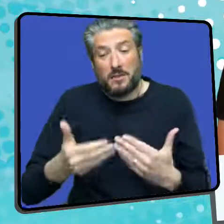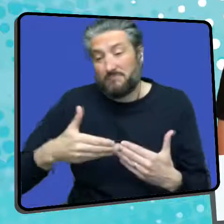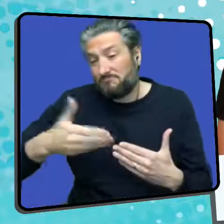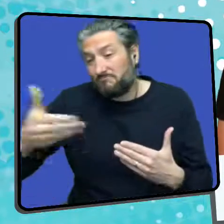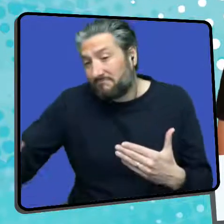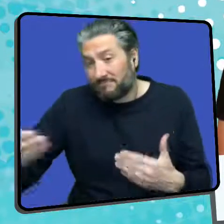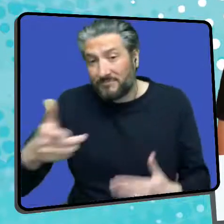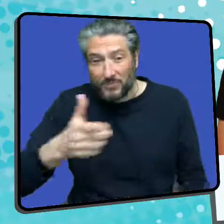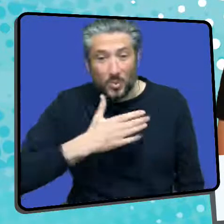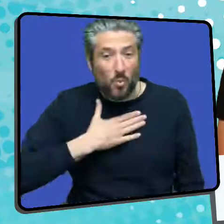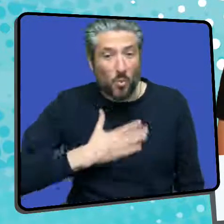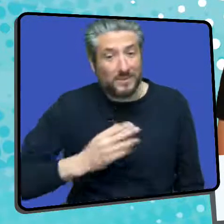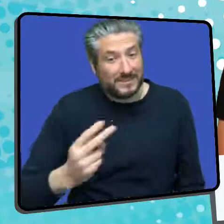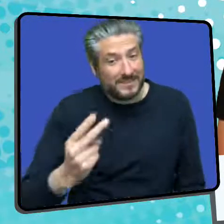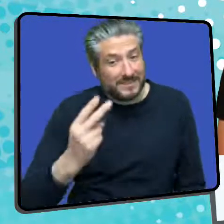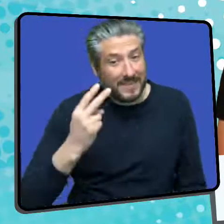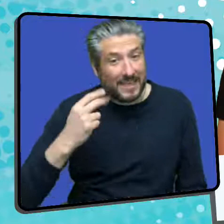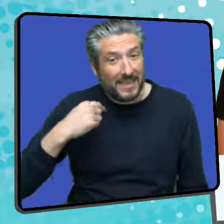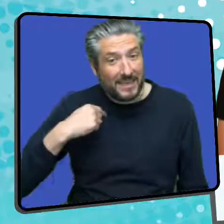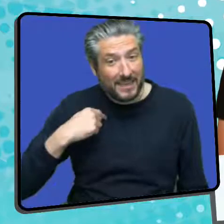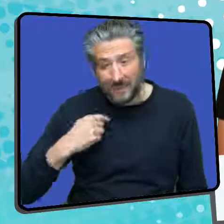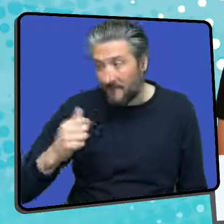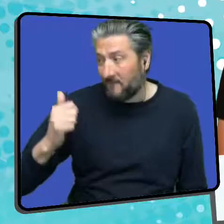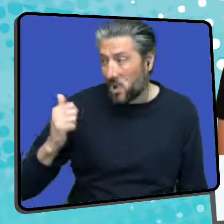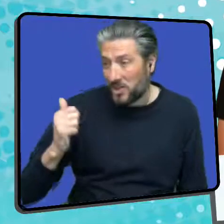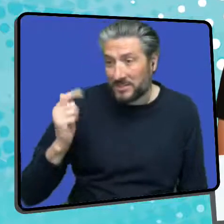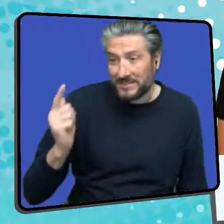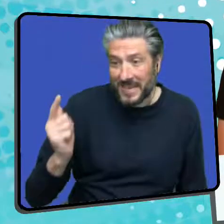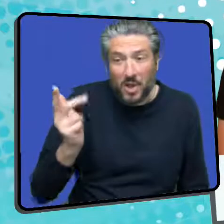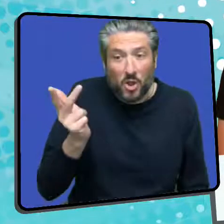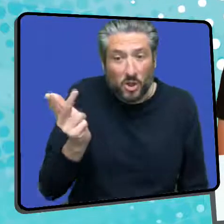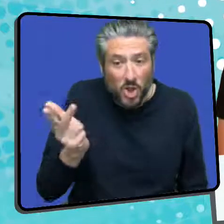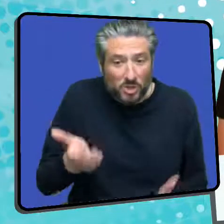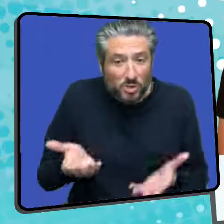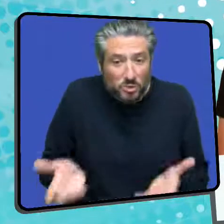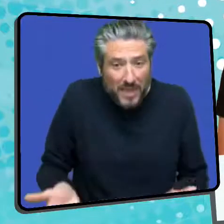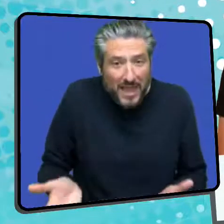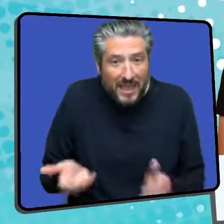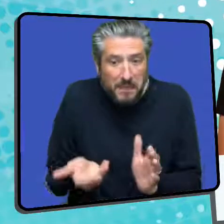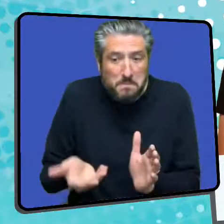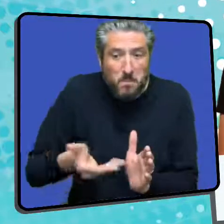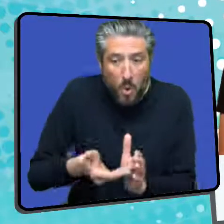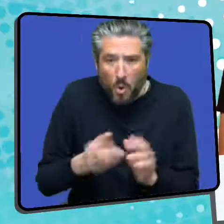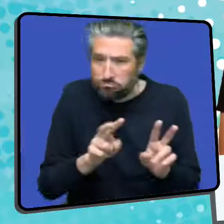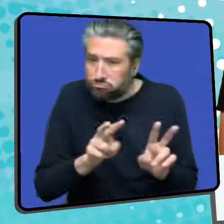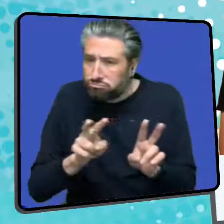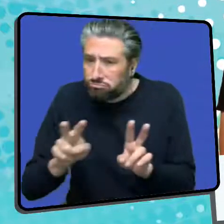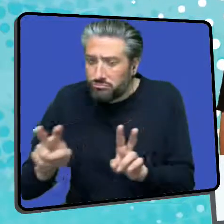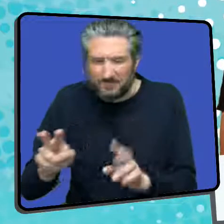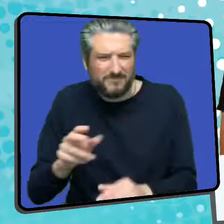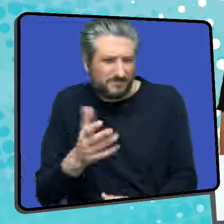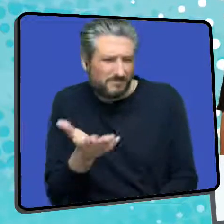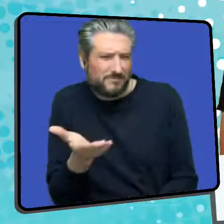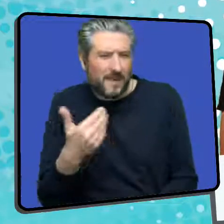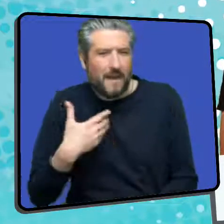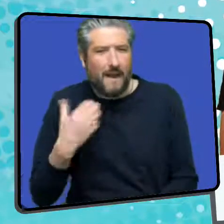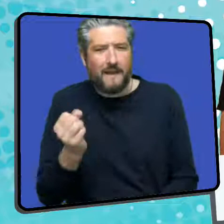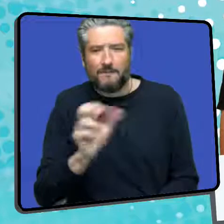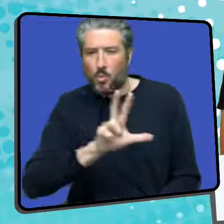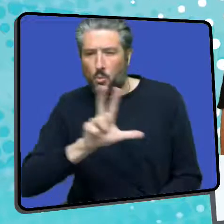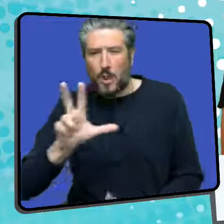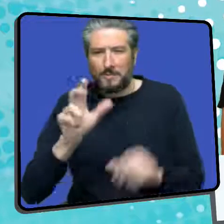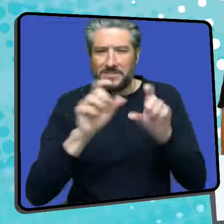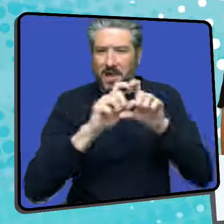to abitofai.show, which is our website. And with that, Henk, any final words for this episode?